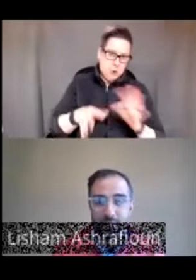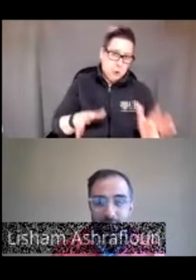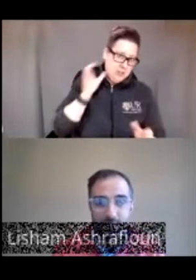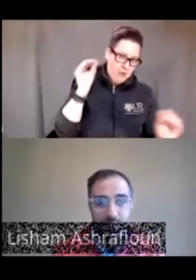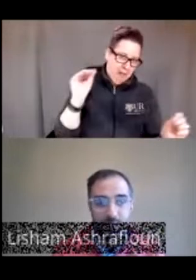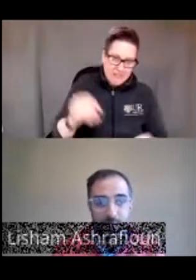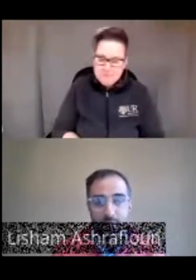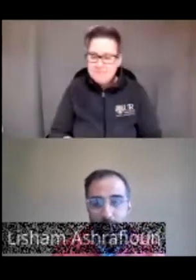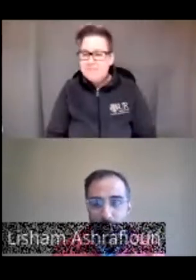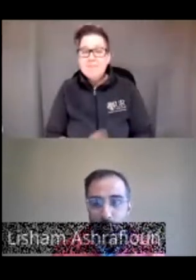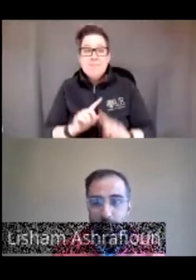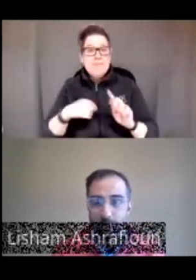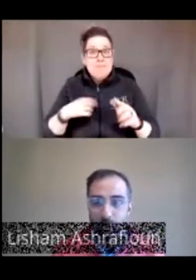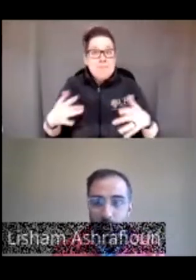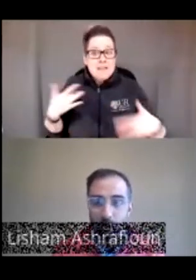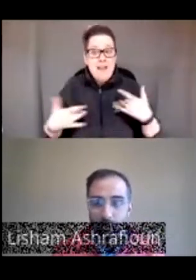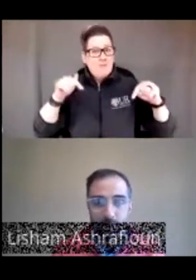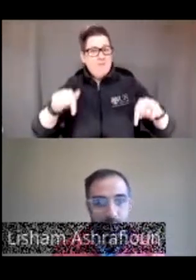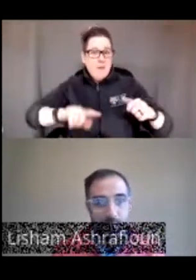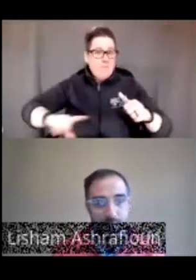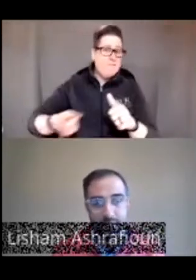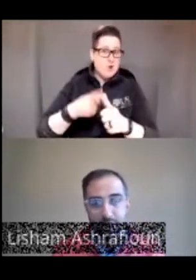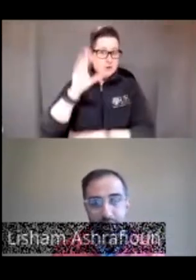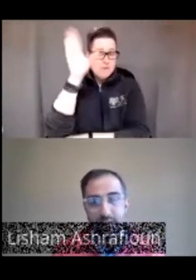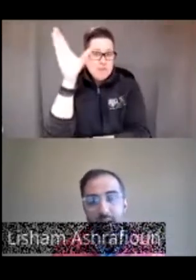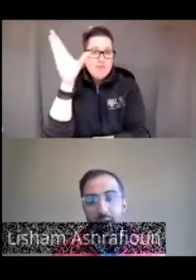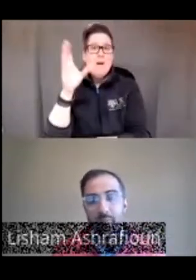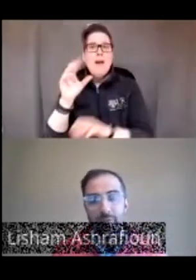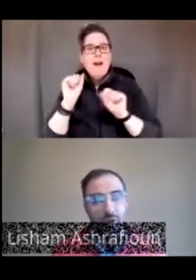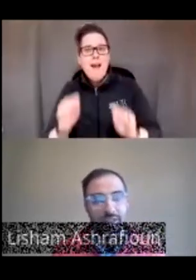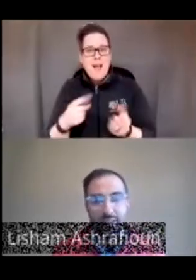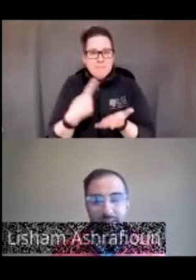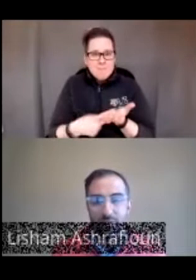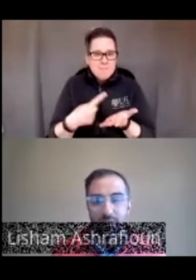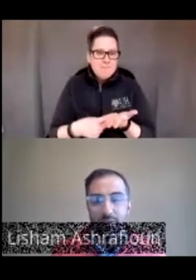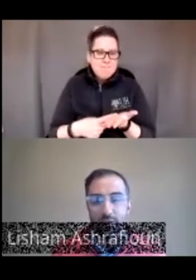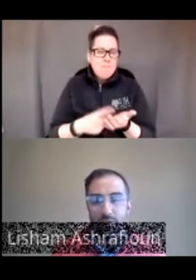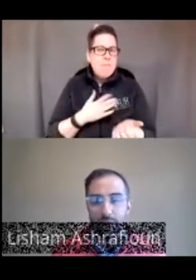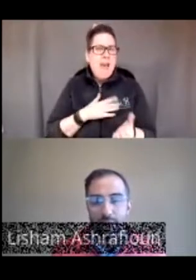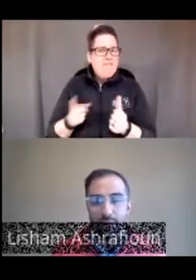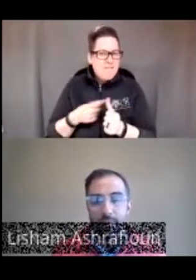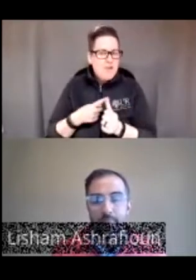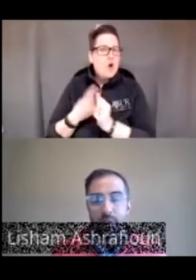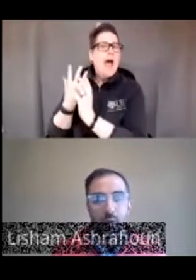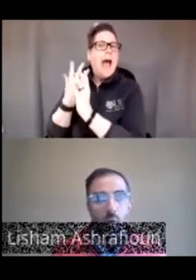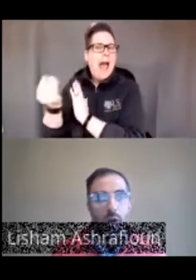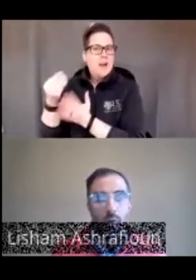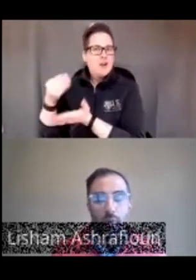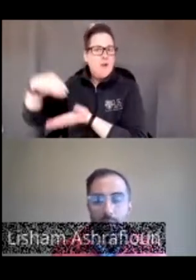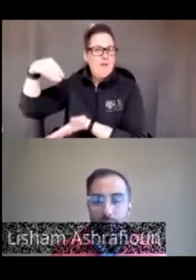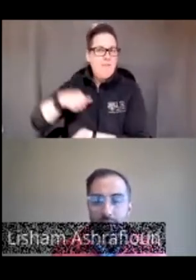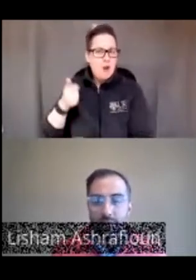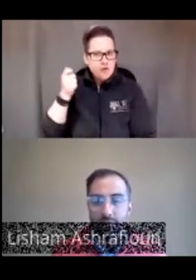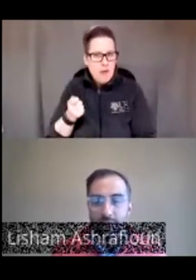because this will be the first one that I'm doing where I'm going to be able to discuss my first externally funded grant. And while I